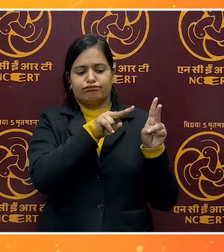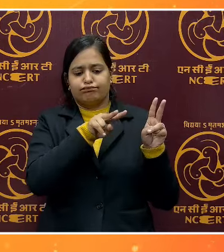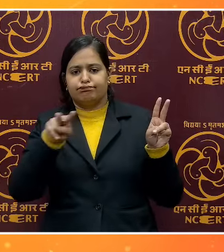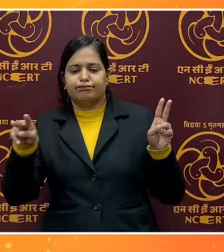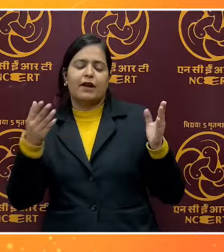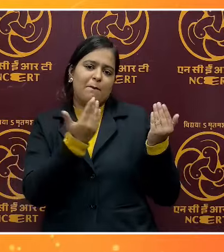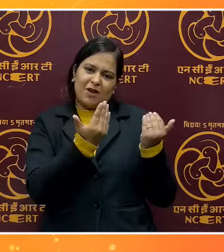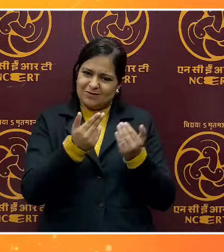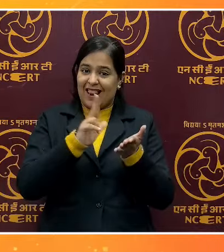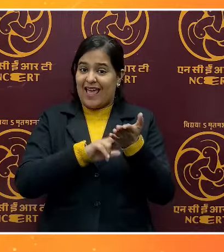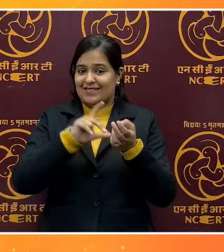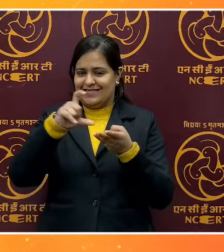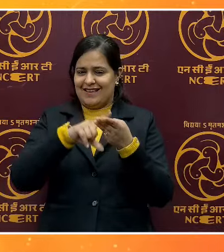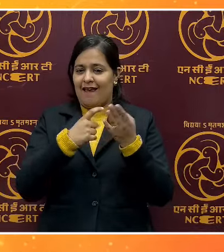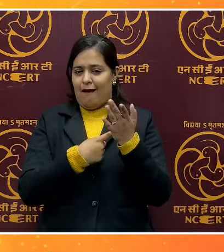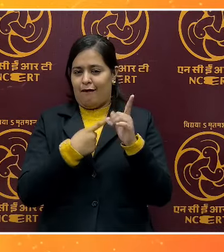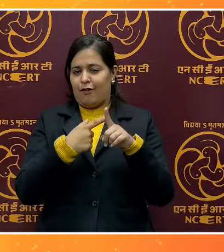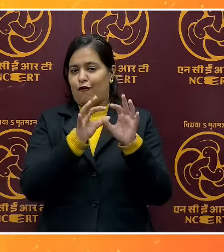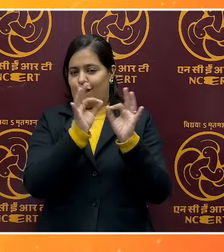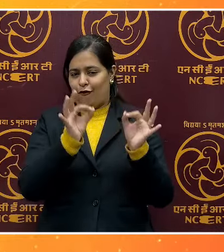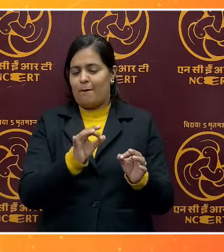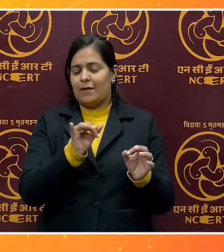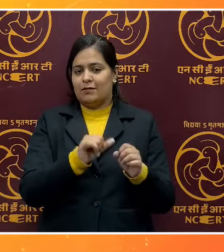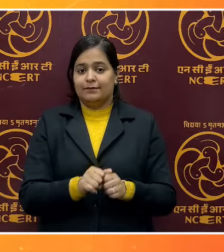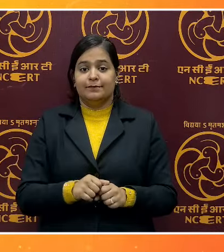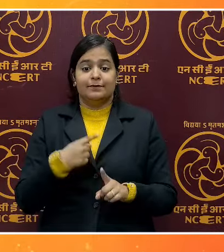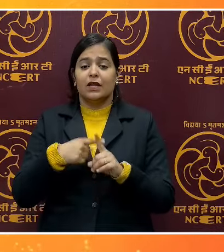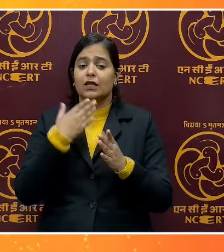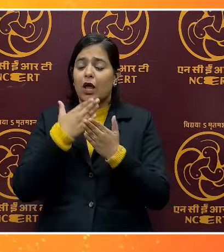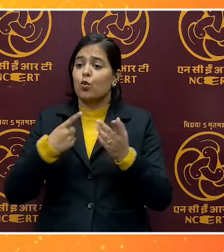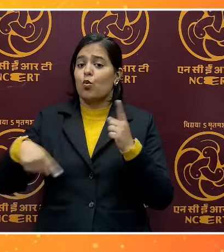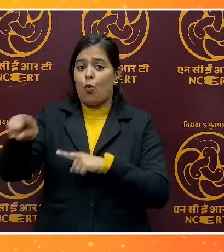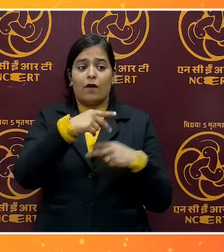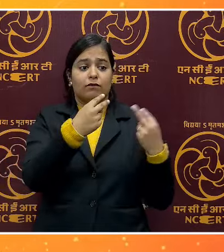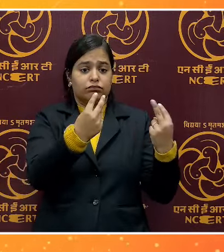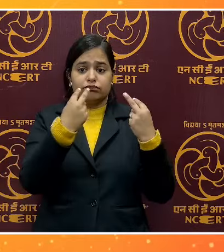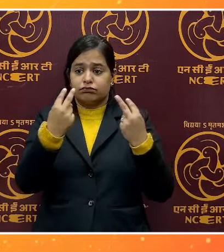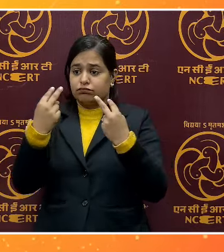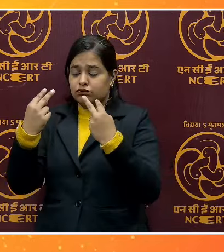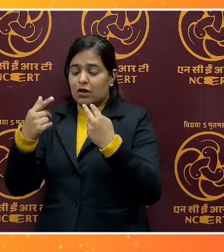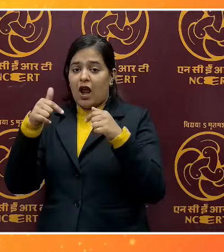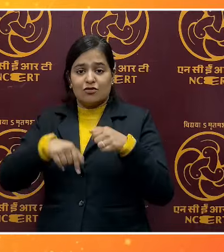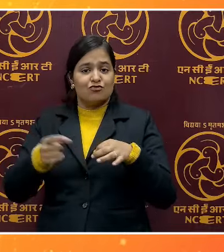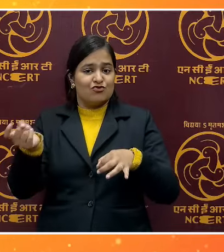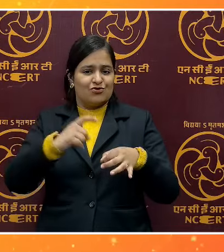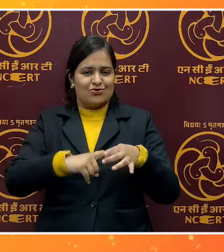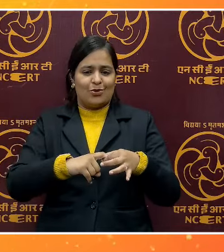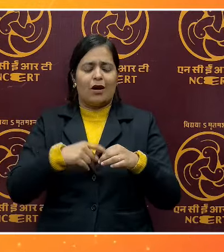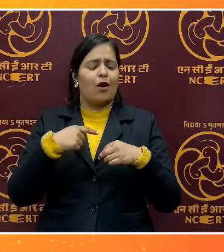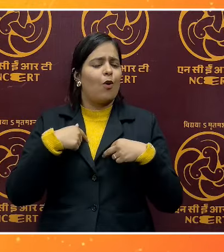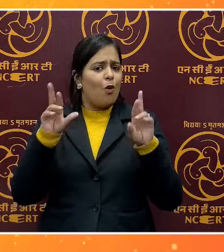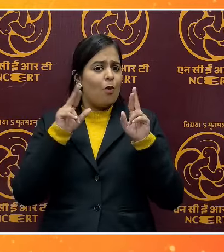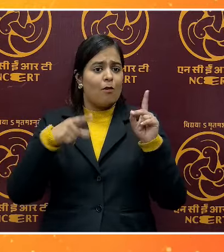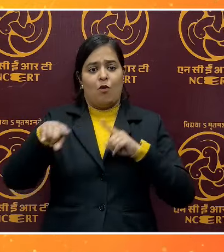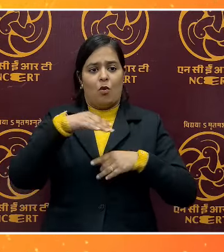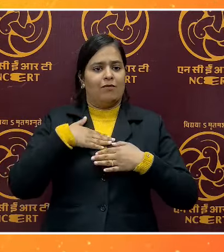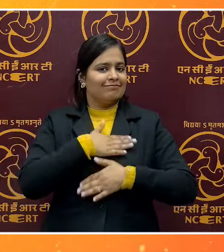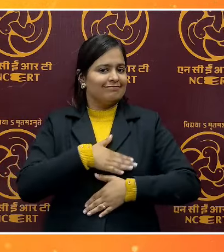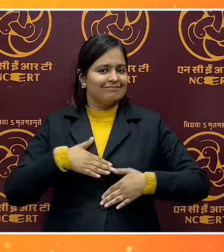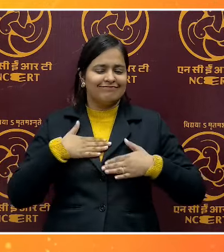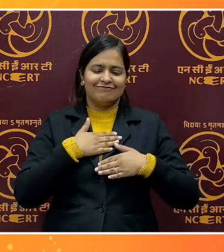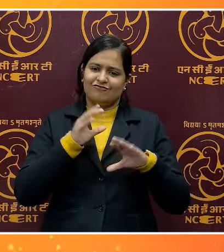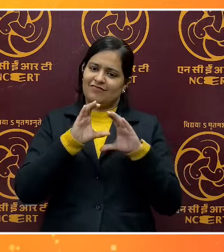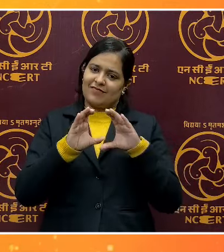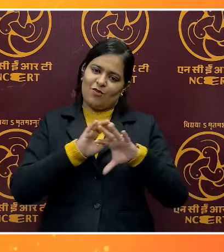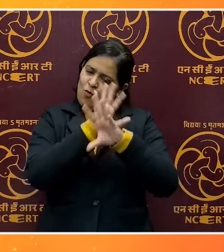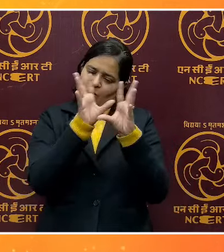you once again, sir. Thank you. Thank you. Thank you to all the viewers for being with us today. I really hope that you enjoyed this entire conversation.